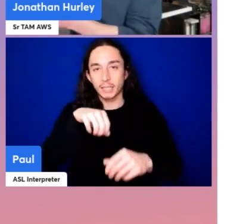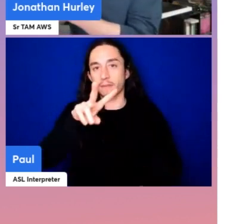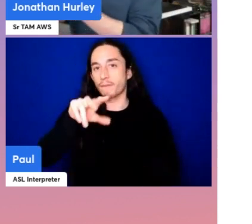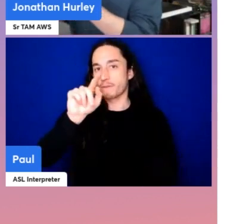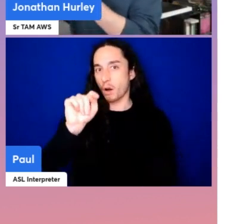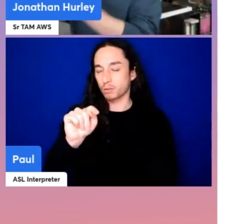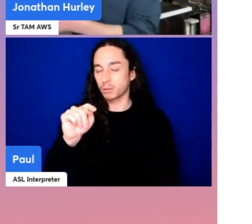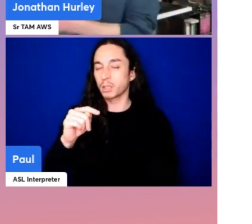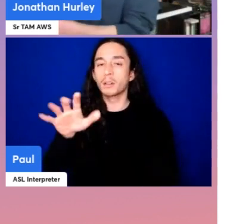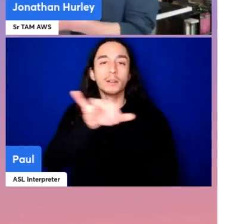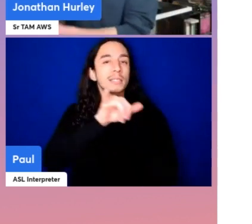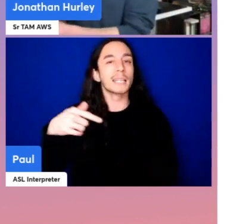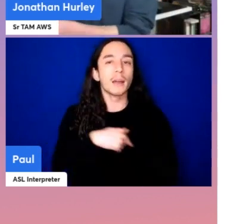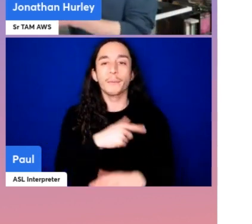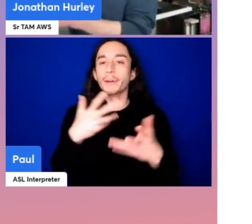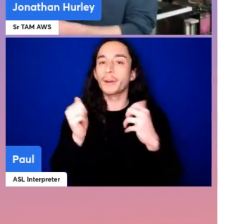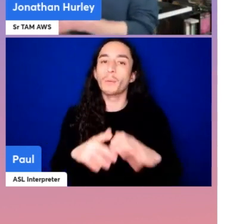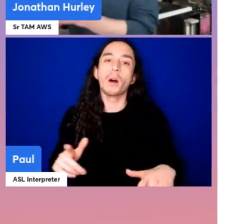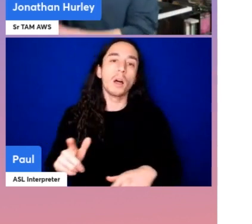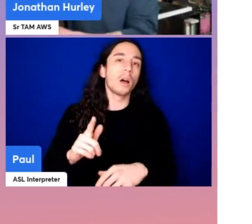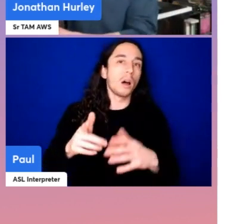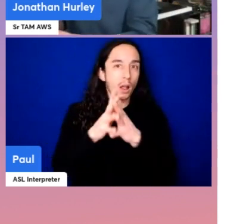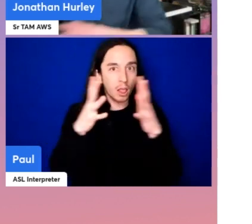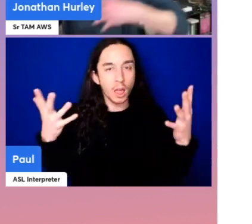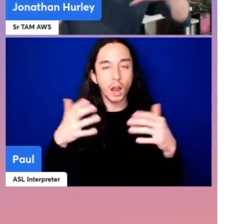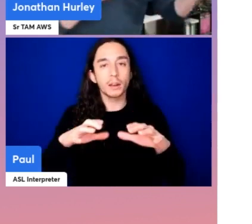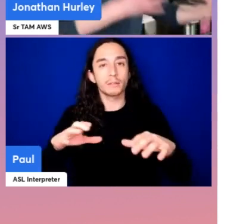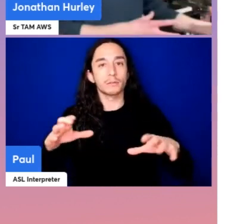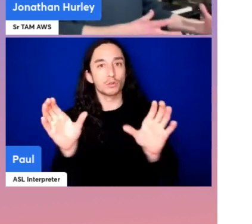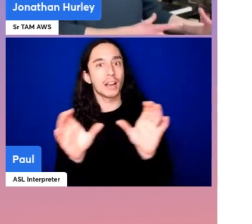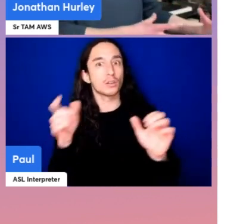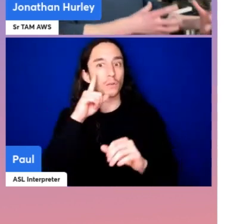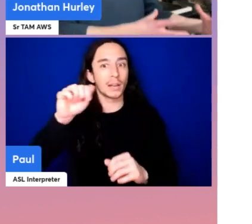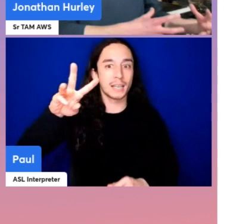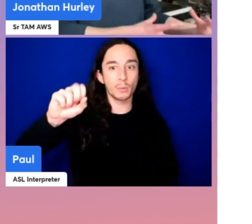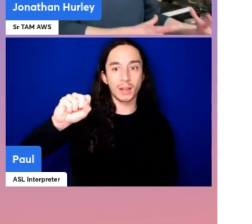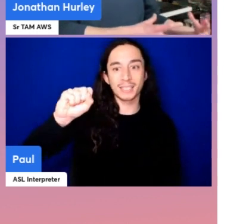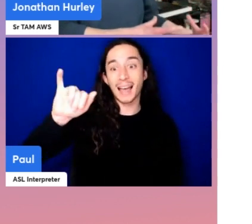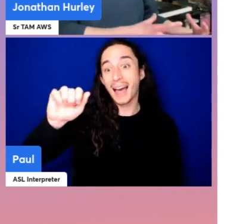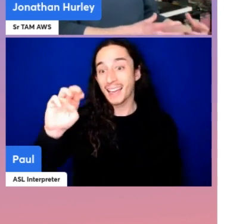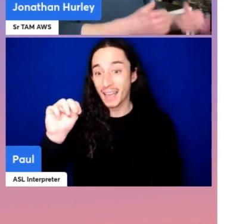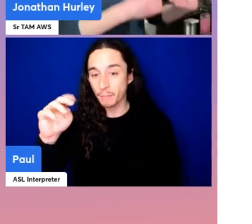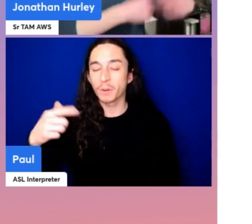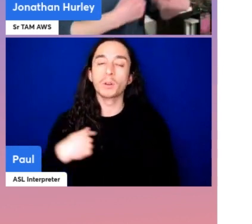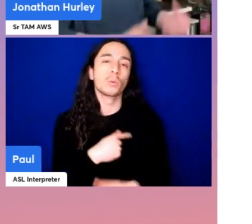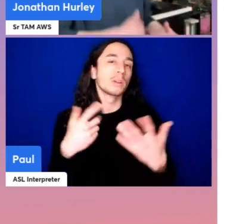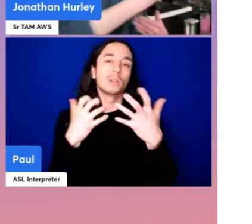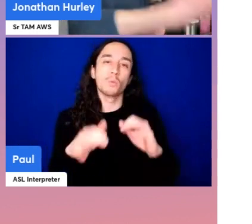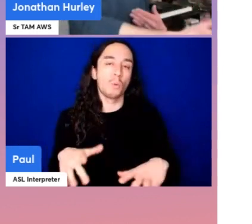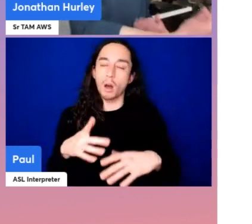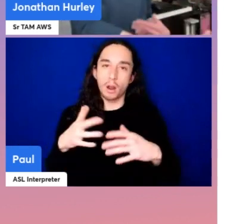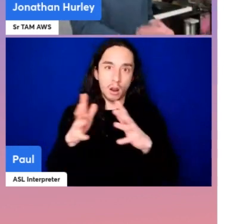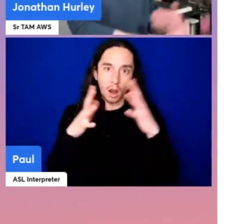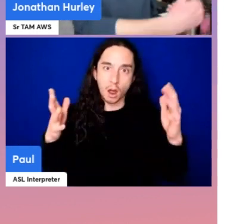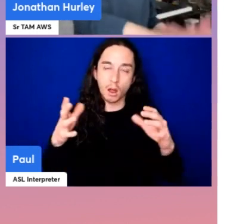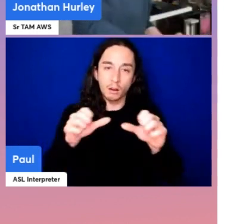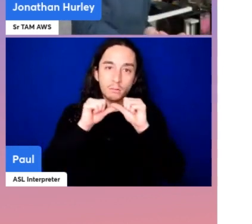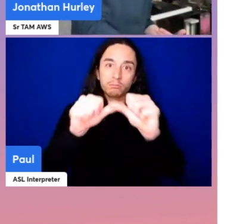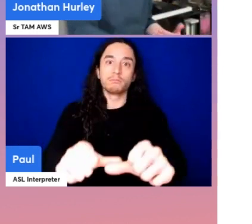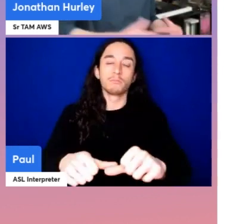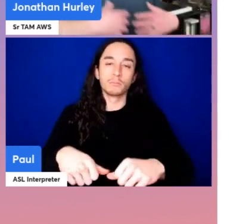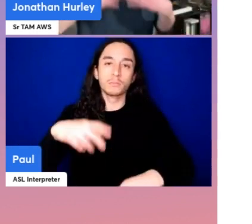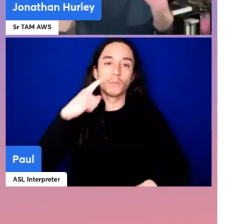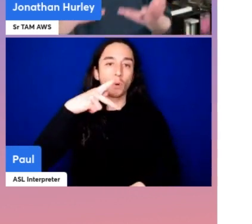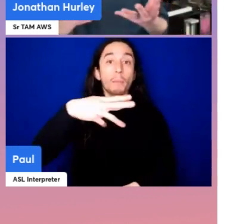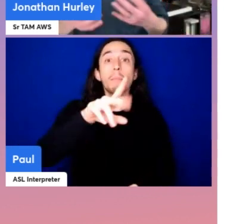we don't want to have long-lived credentials in AWS IAM, we don't want to have long-lived credentials for our pods to authenticate to